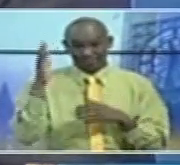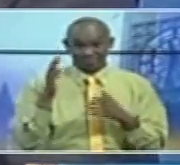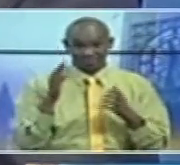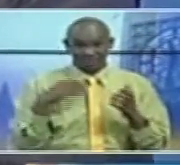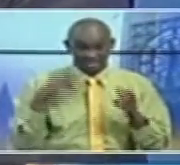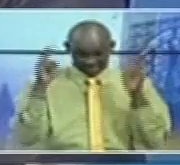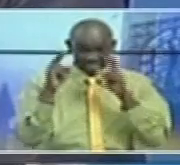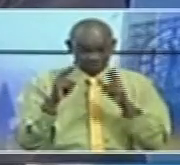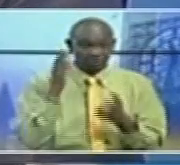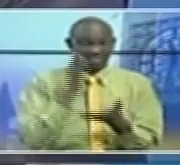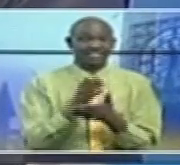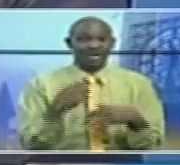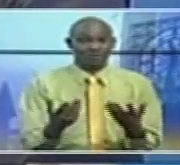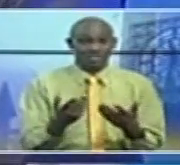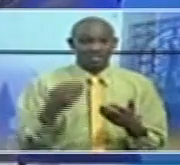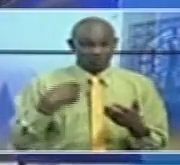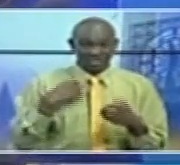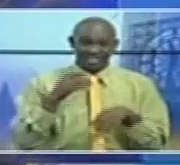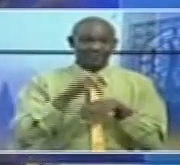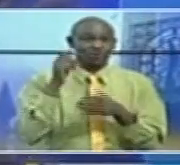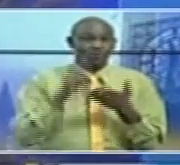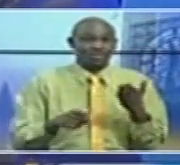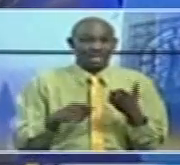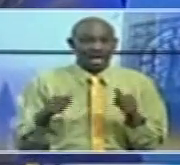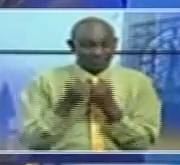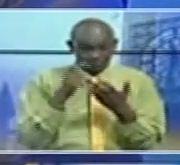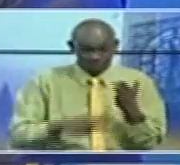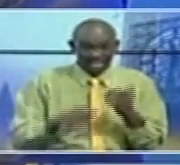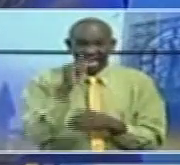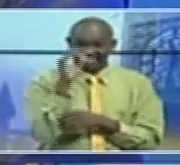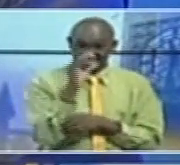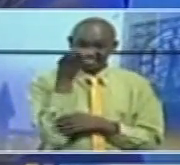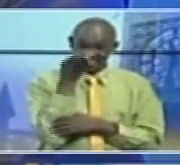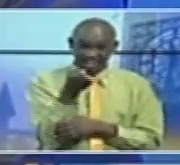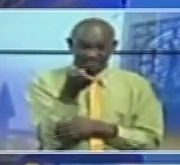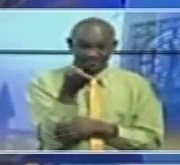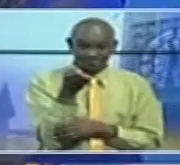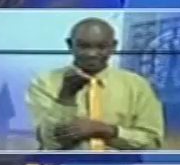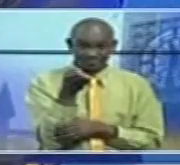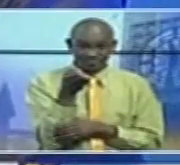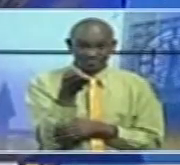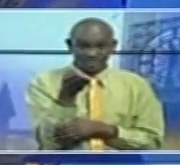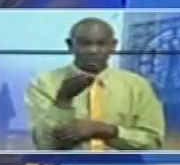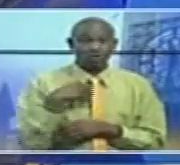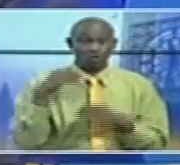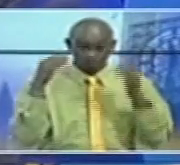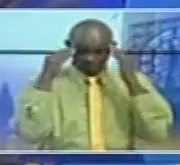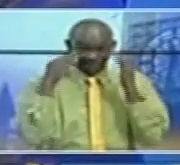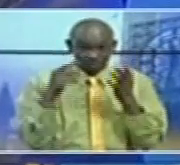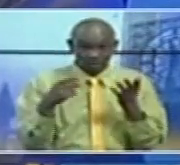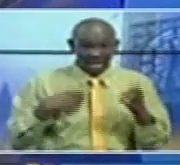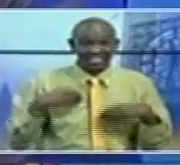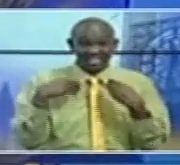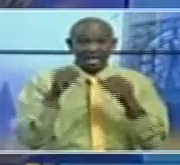of international justice is to the effect that ICC is there to prosecute and,